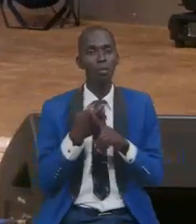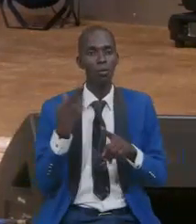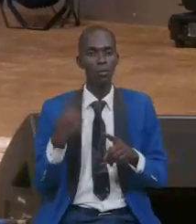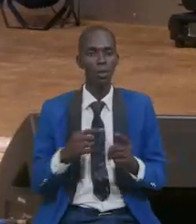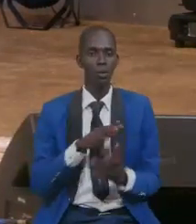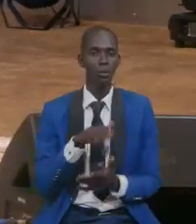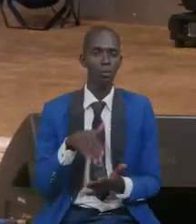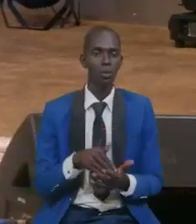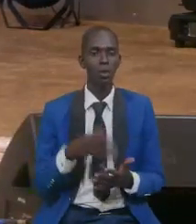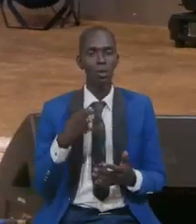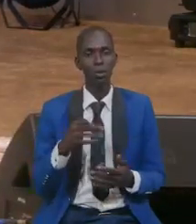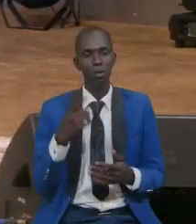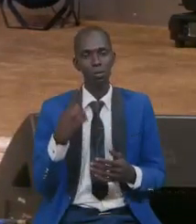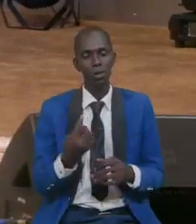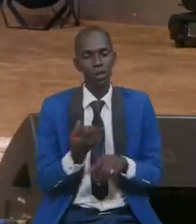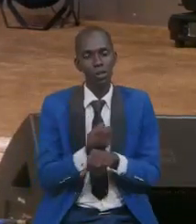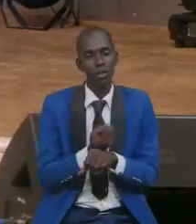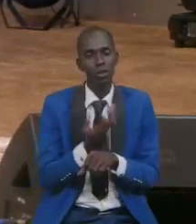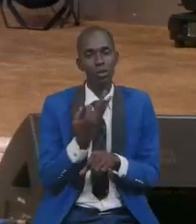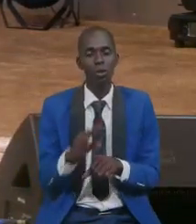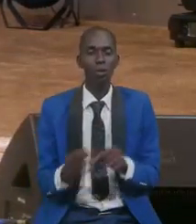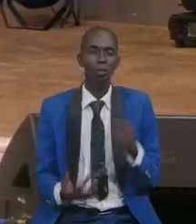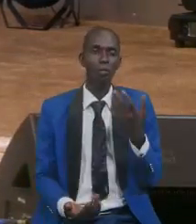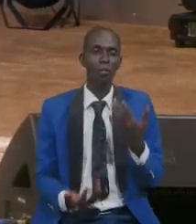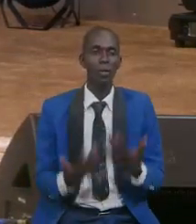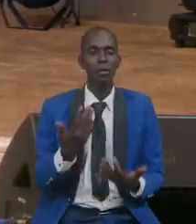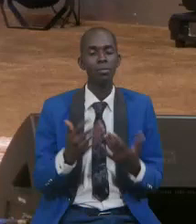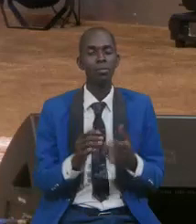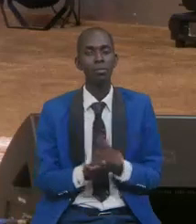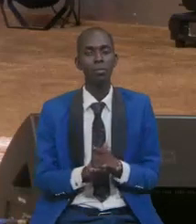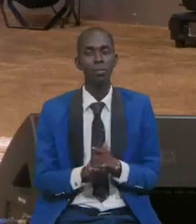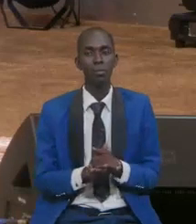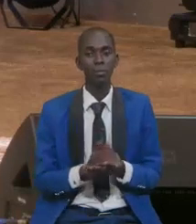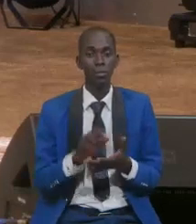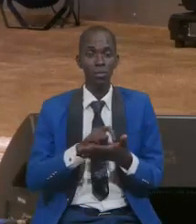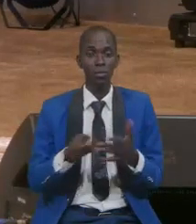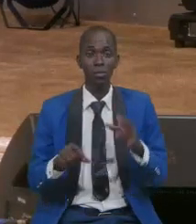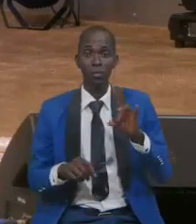the midst of the stones of fire.